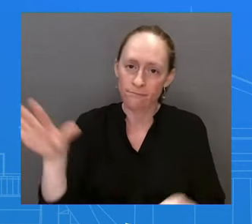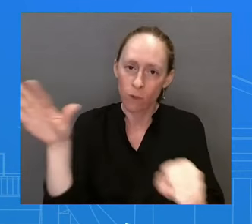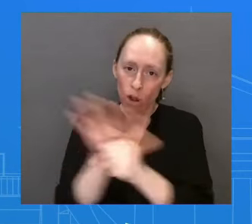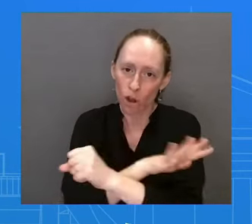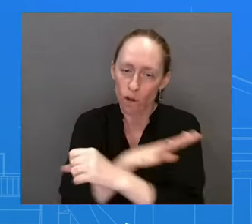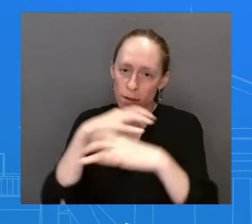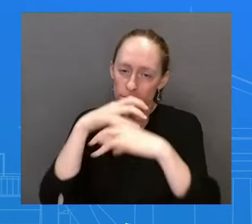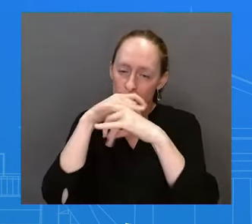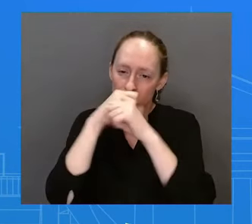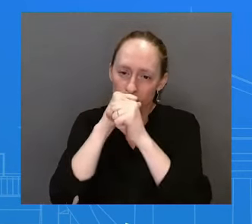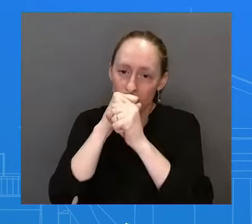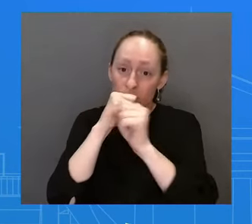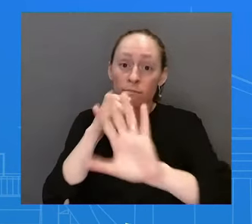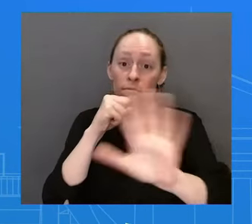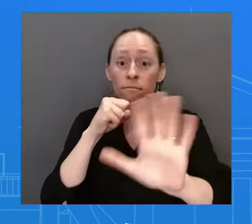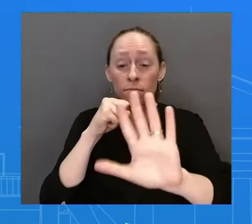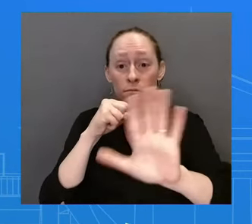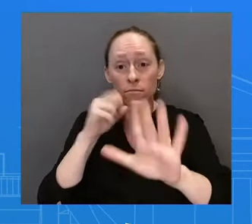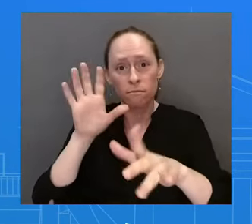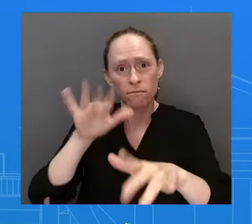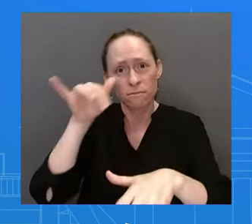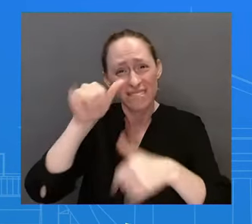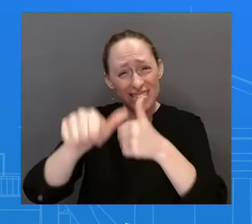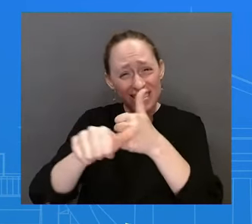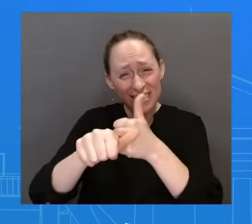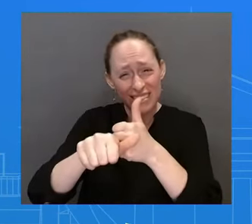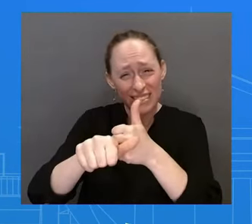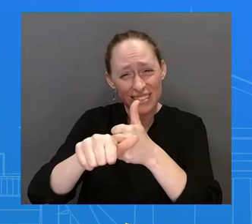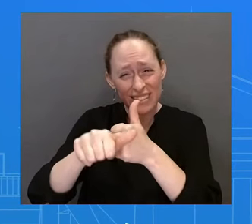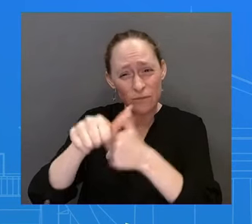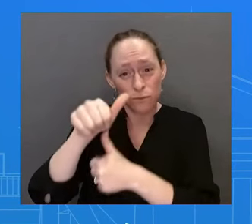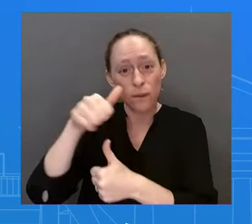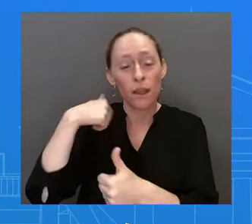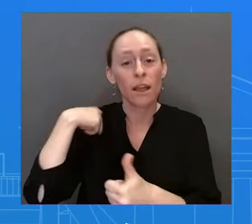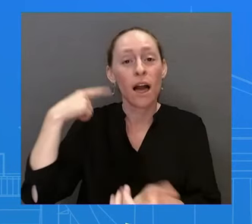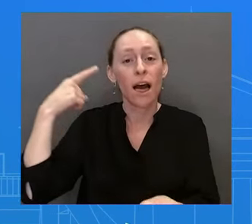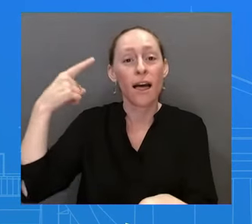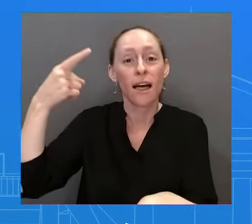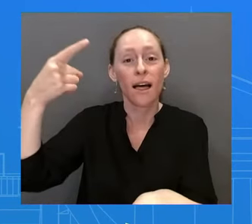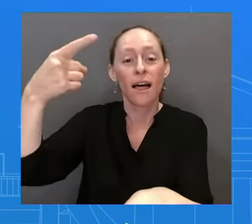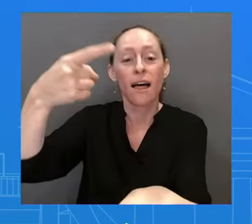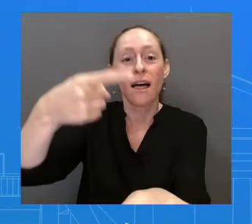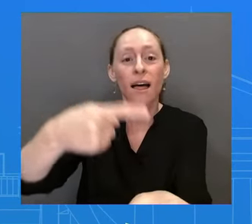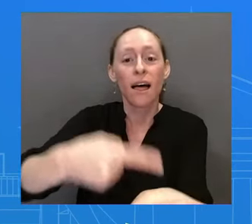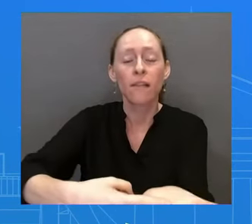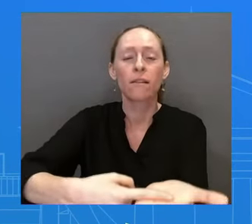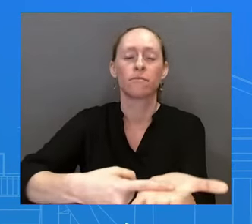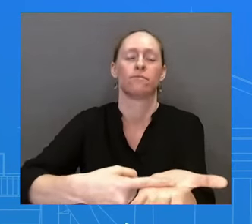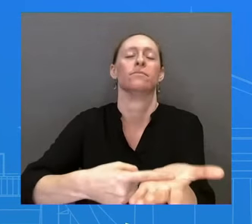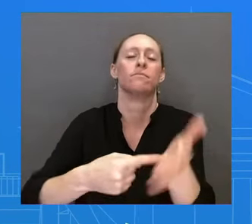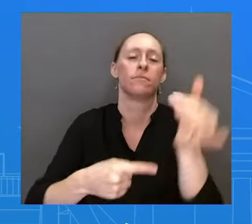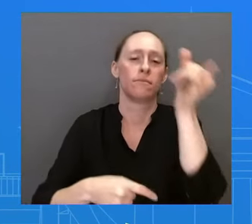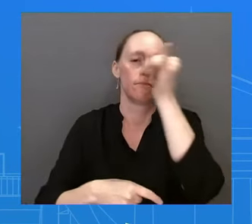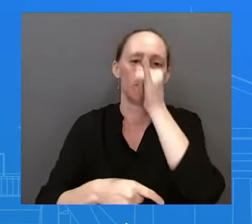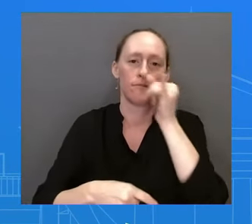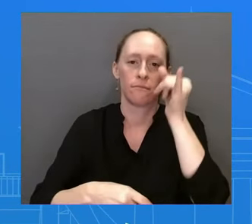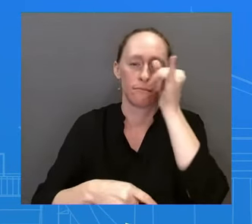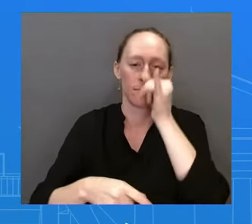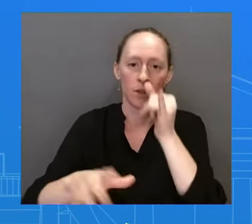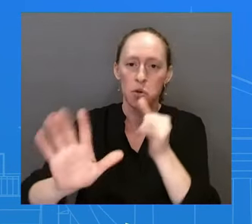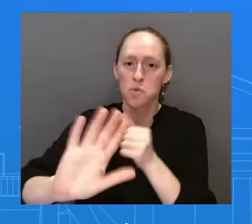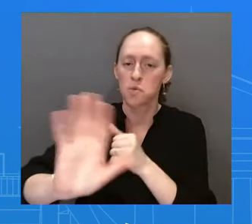me trying to provide you a steer before you report. And that was the case here. We were